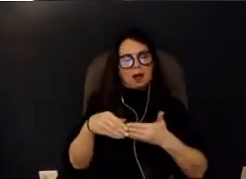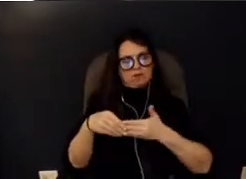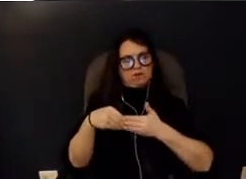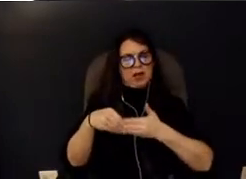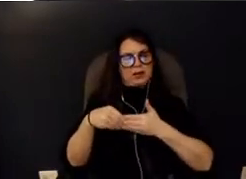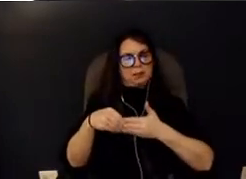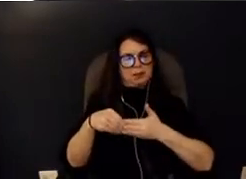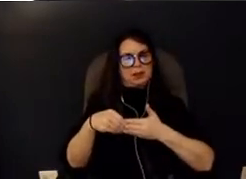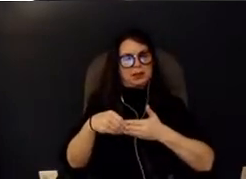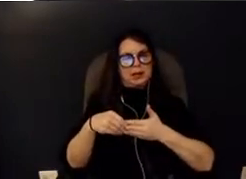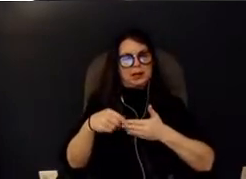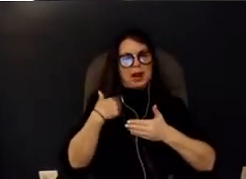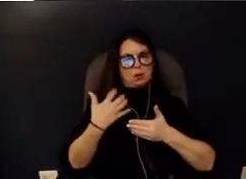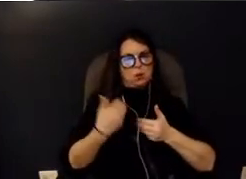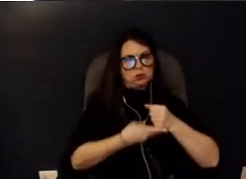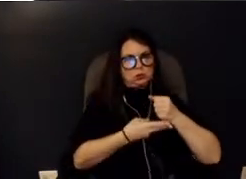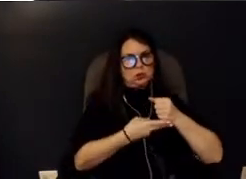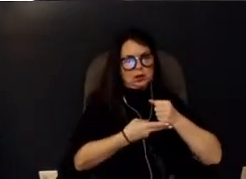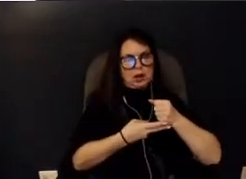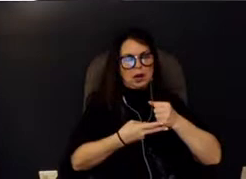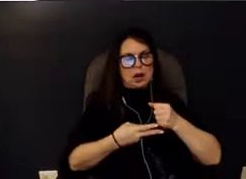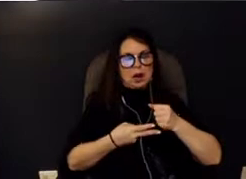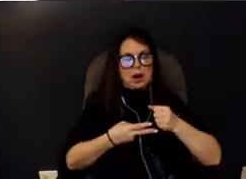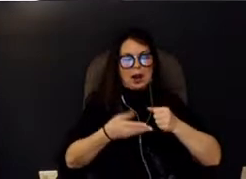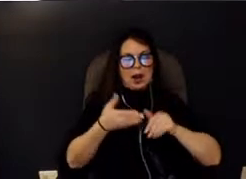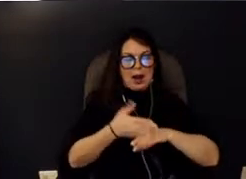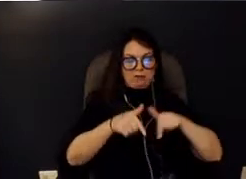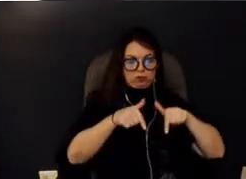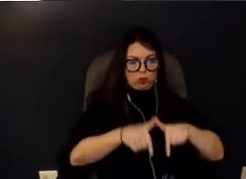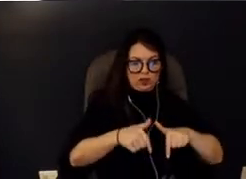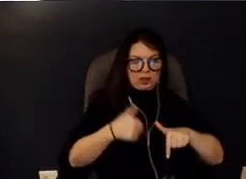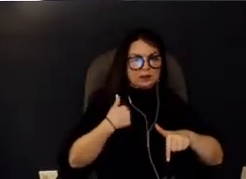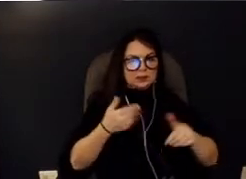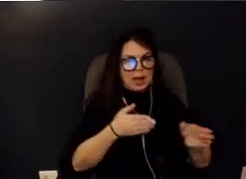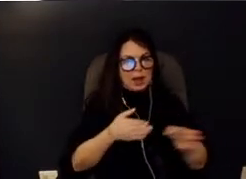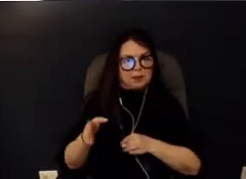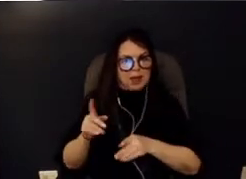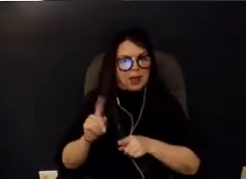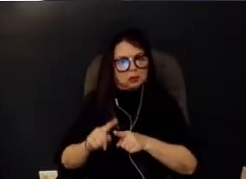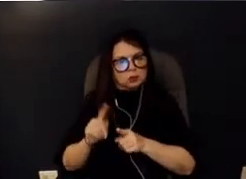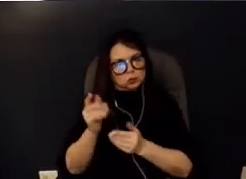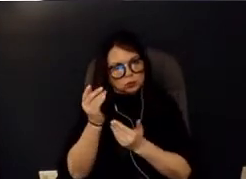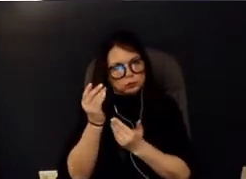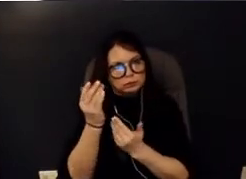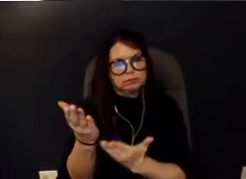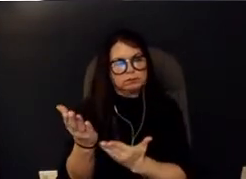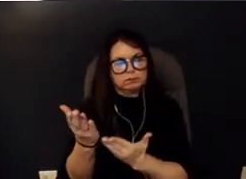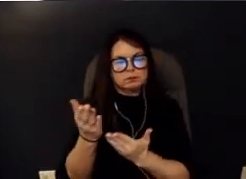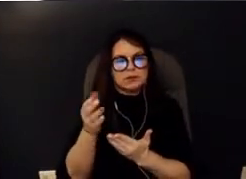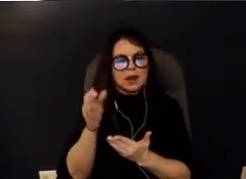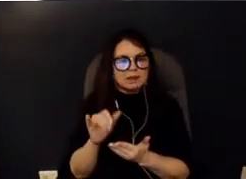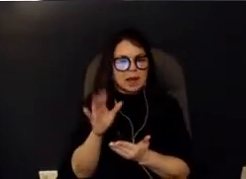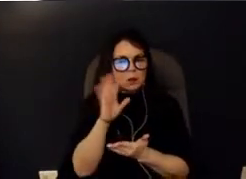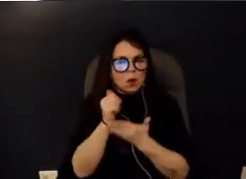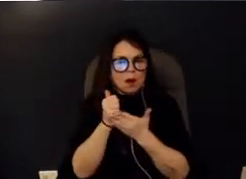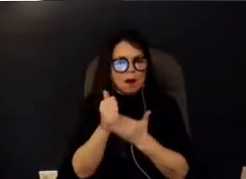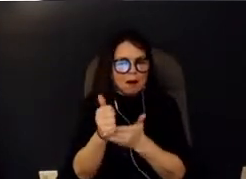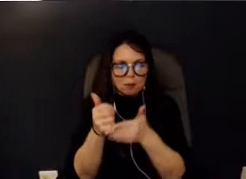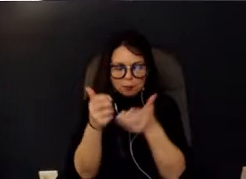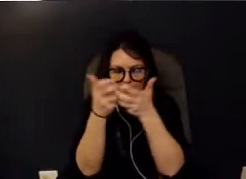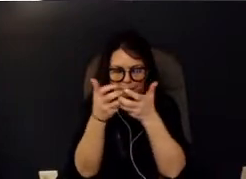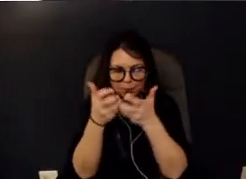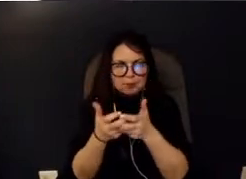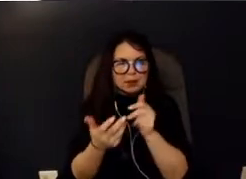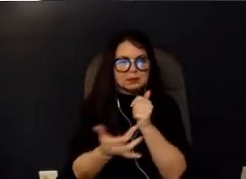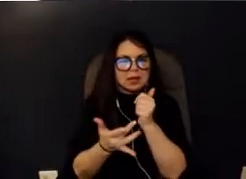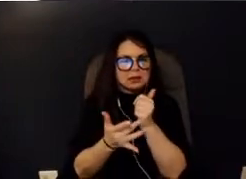I'll be bringing forward that I think accomplishes the same technical pieces of this, and I appreciate Councilmember Fletcher and